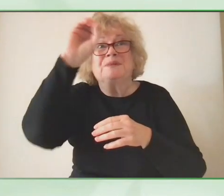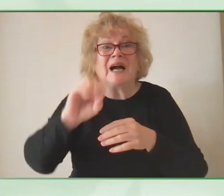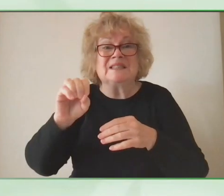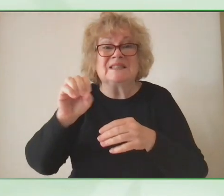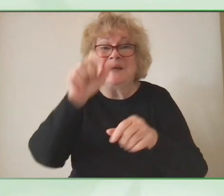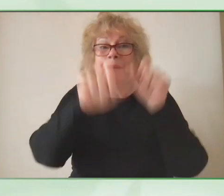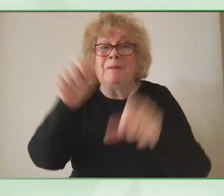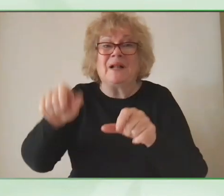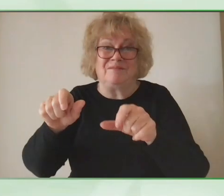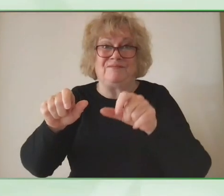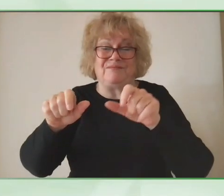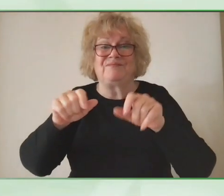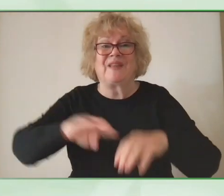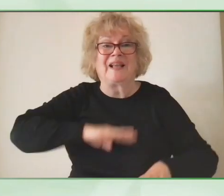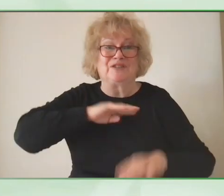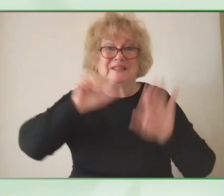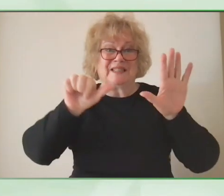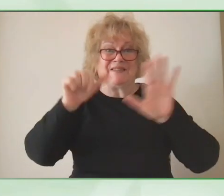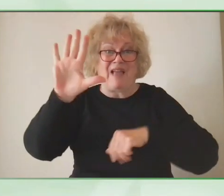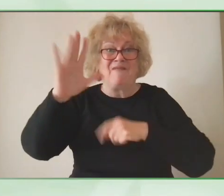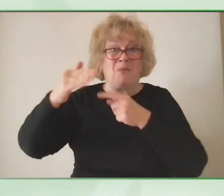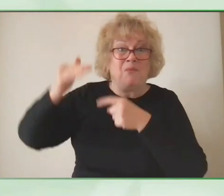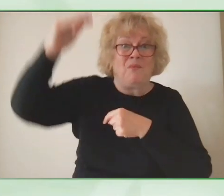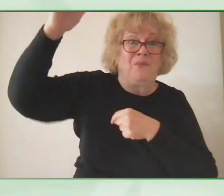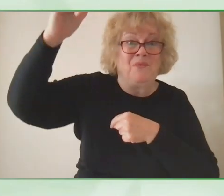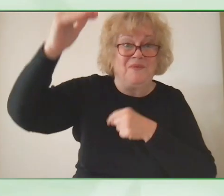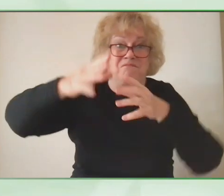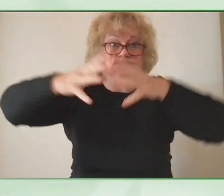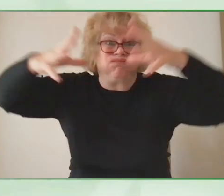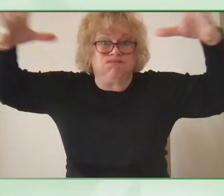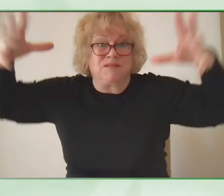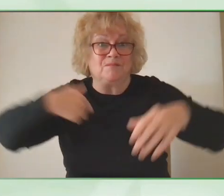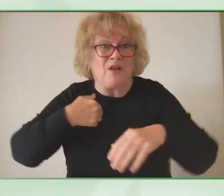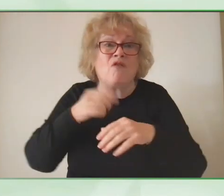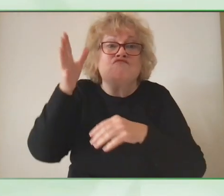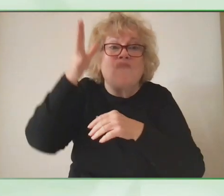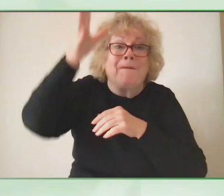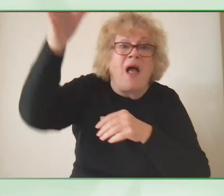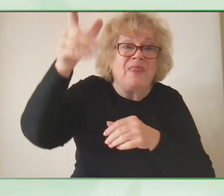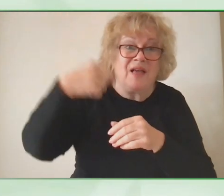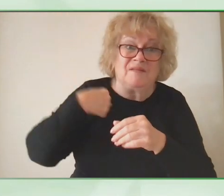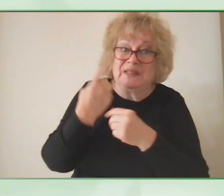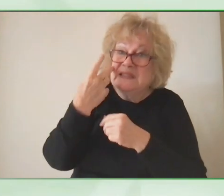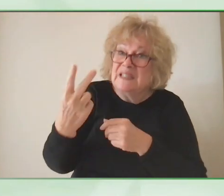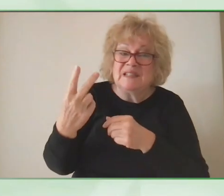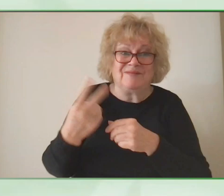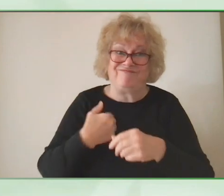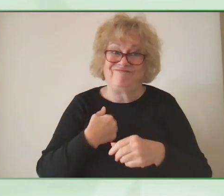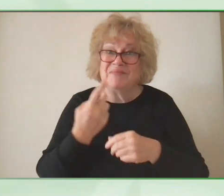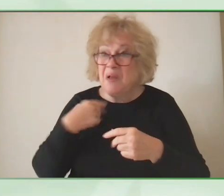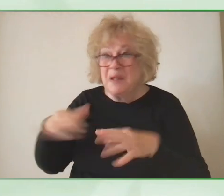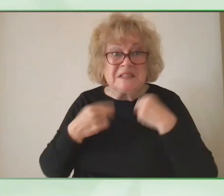good, yeah. I'm not disabled, I don't need a, yeah, I'm mobility constrained, but yeah, I'm not disabled, yeah. But